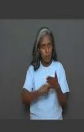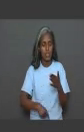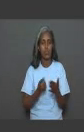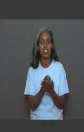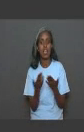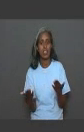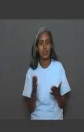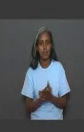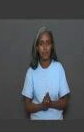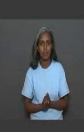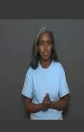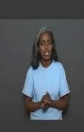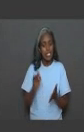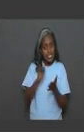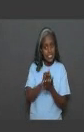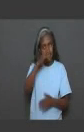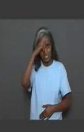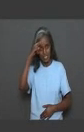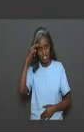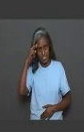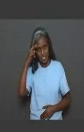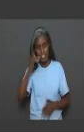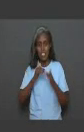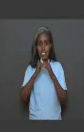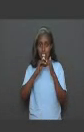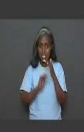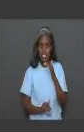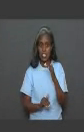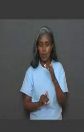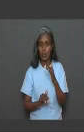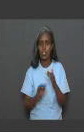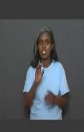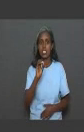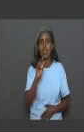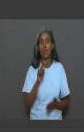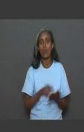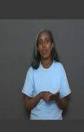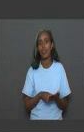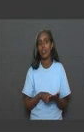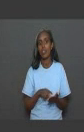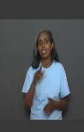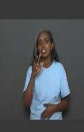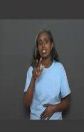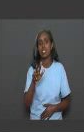of the item. In that case, the discount is